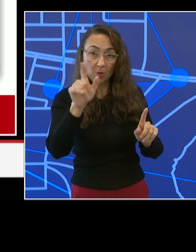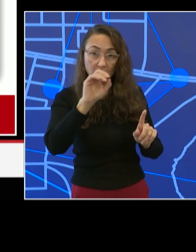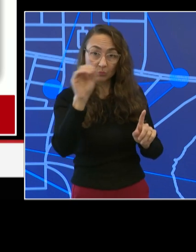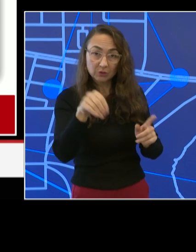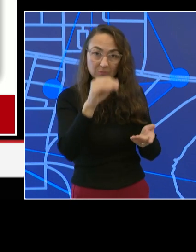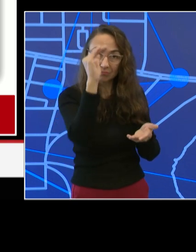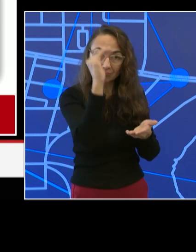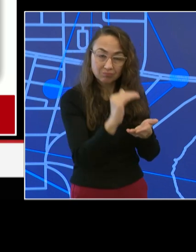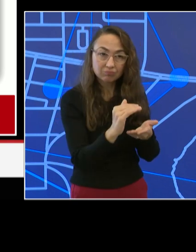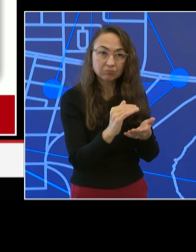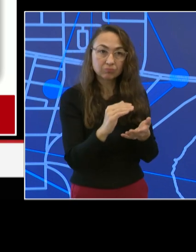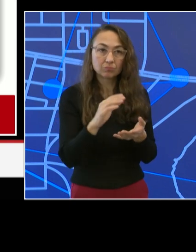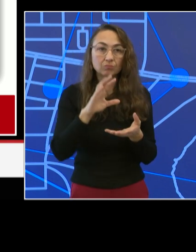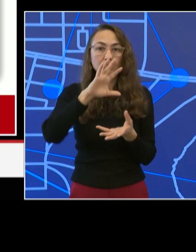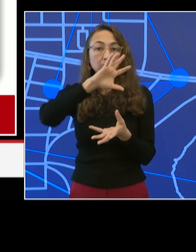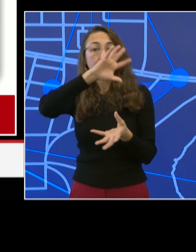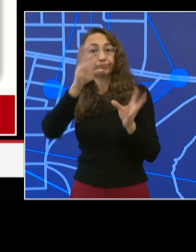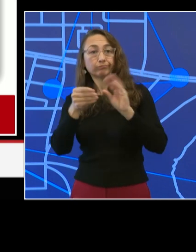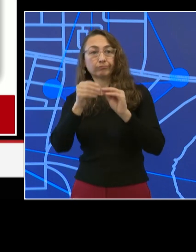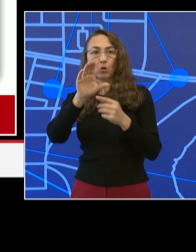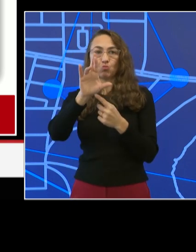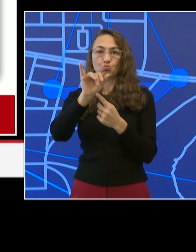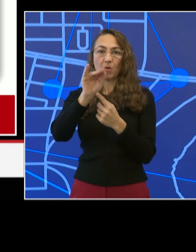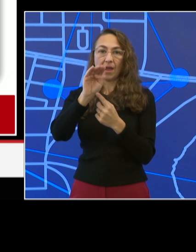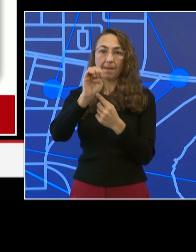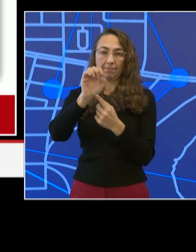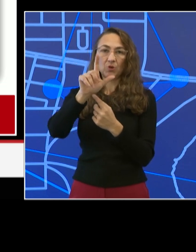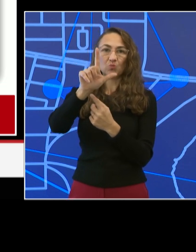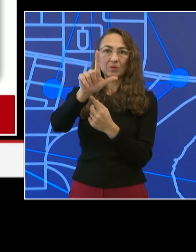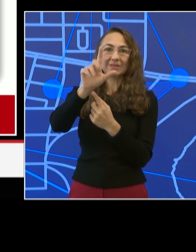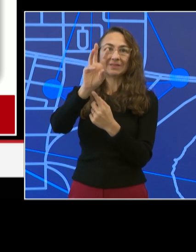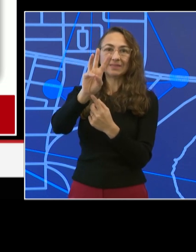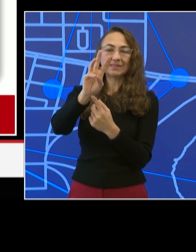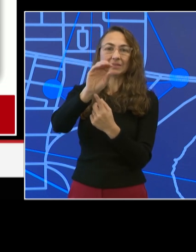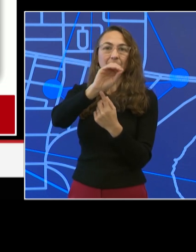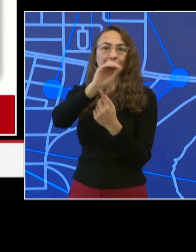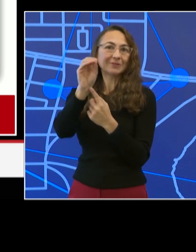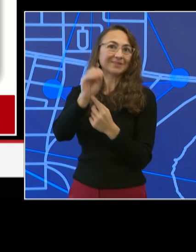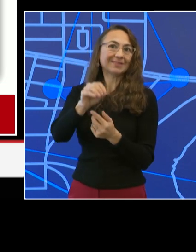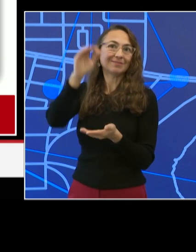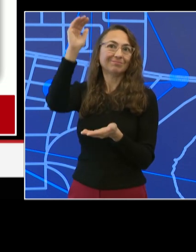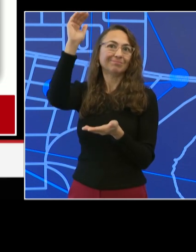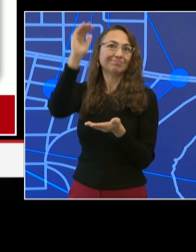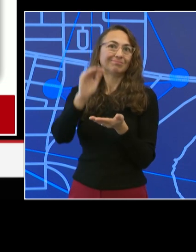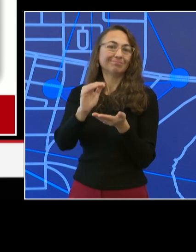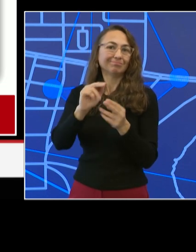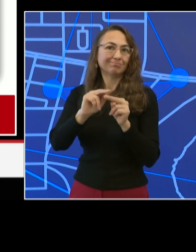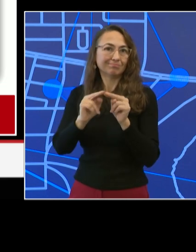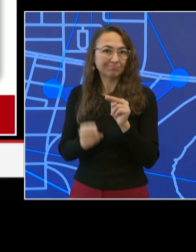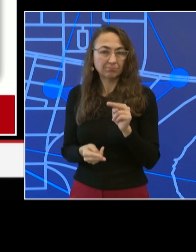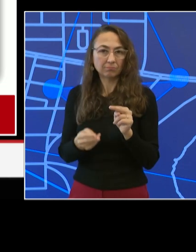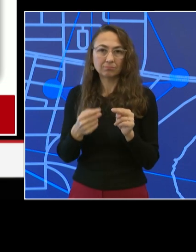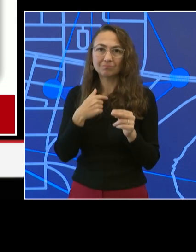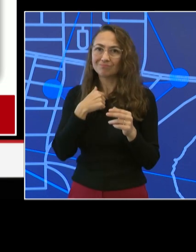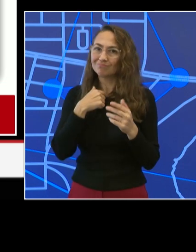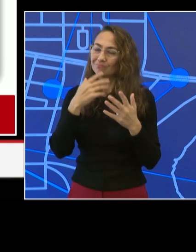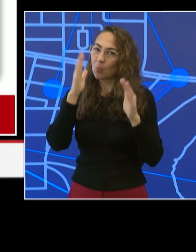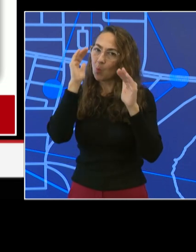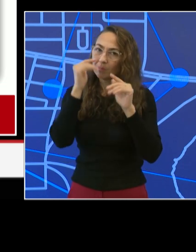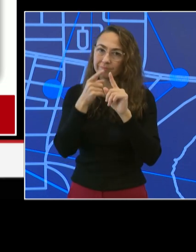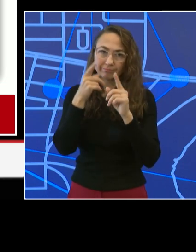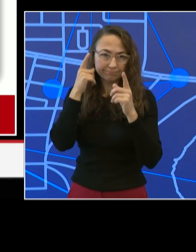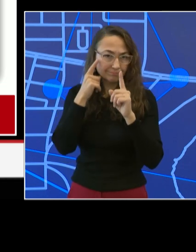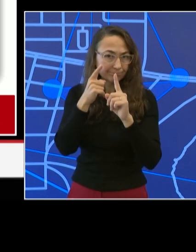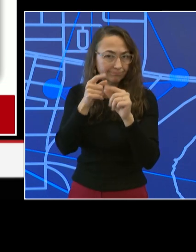and function as access points for resources from both MPD and all of our partnering agencies. Our safe